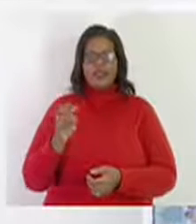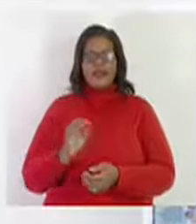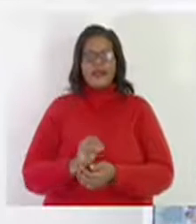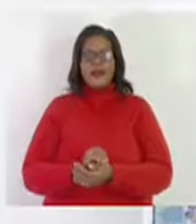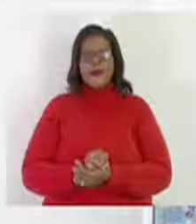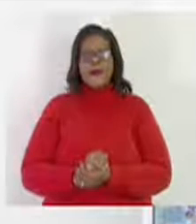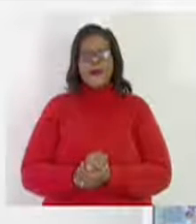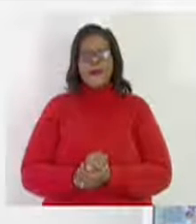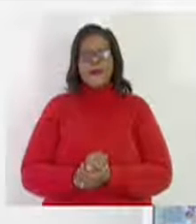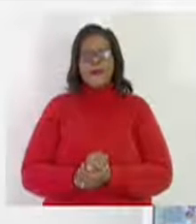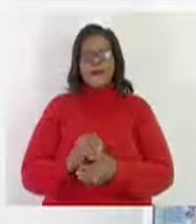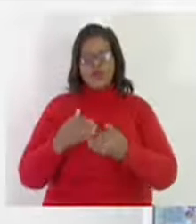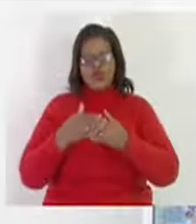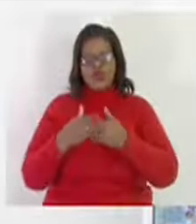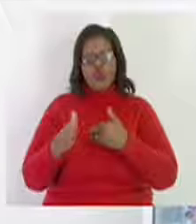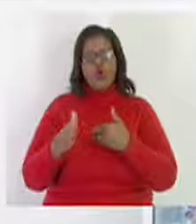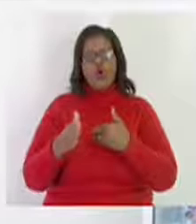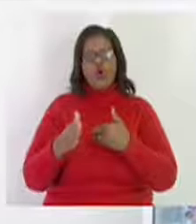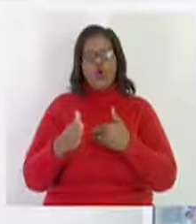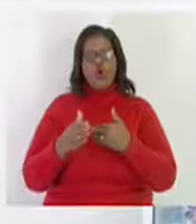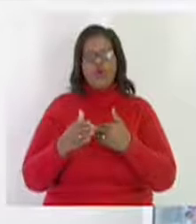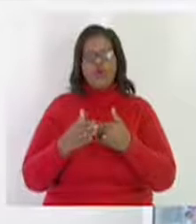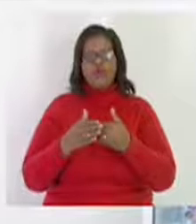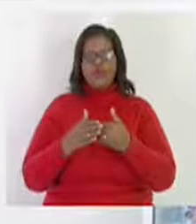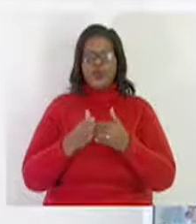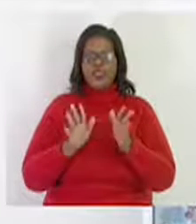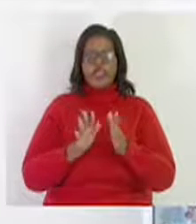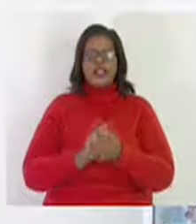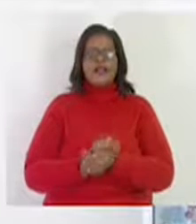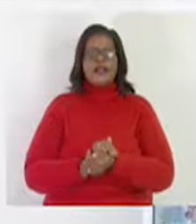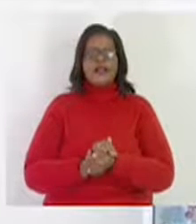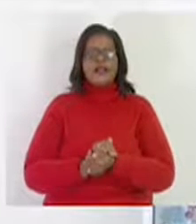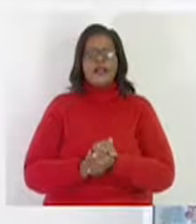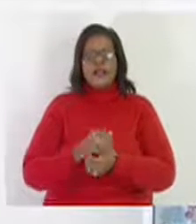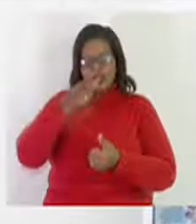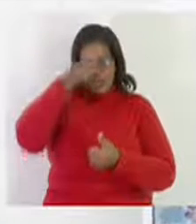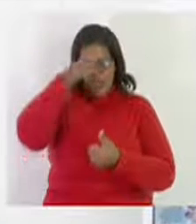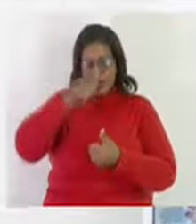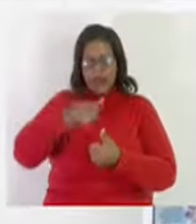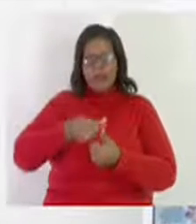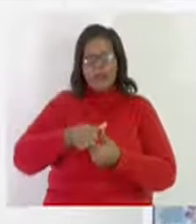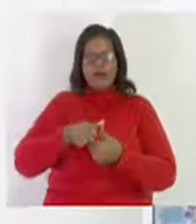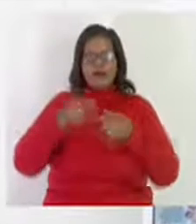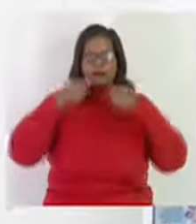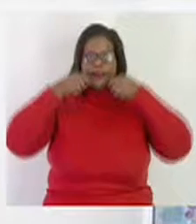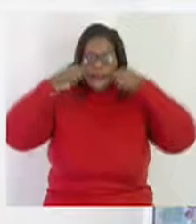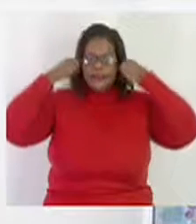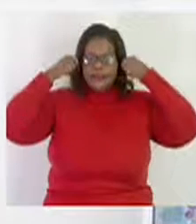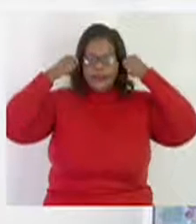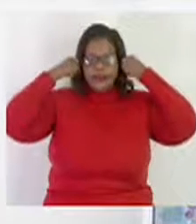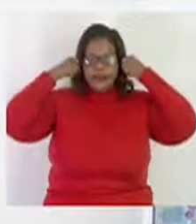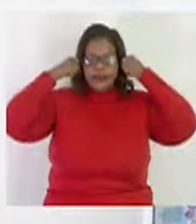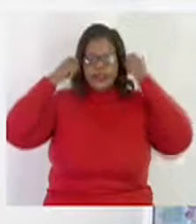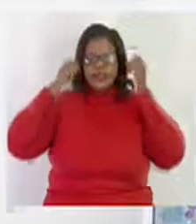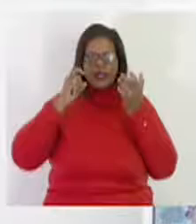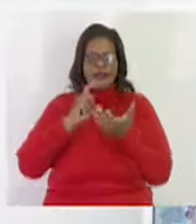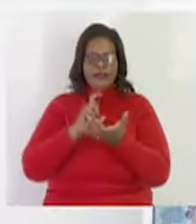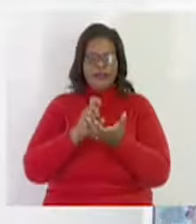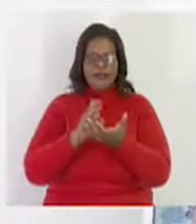before we start with our lesson, let us remember to put on our mask, sanitize our